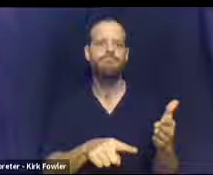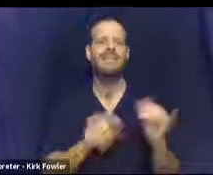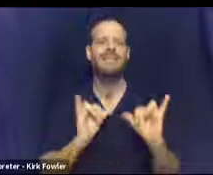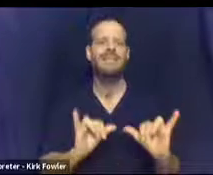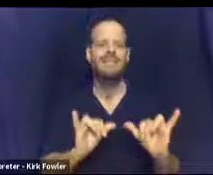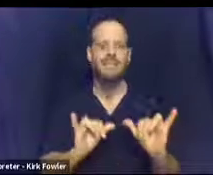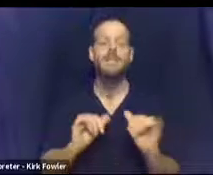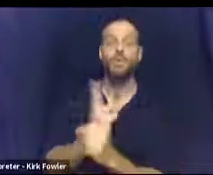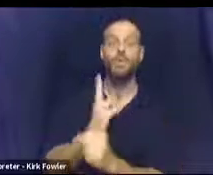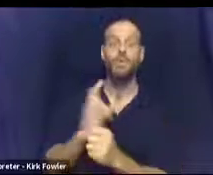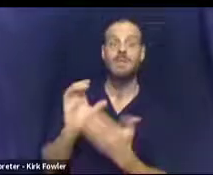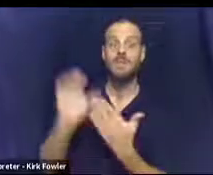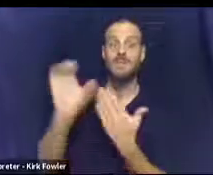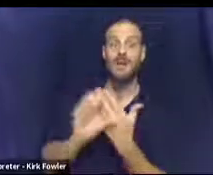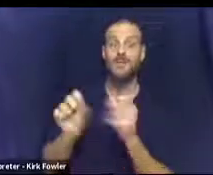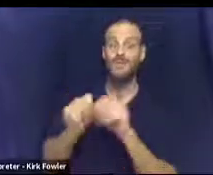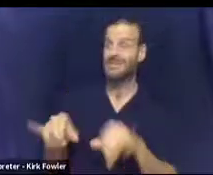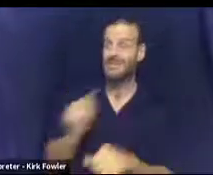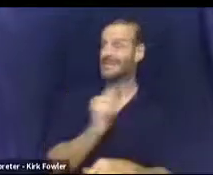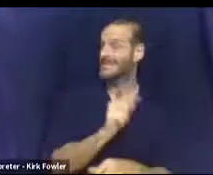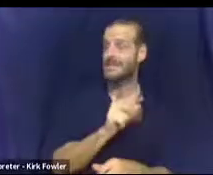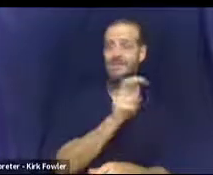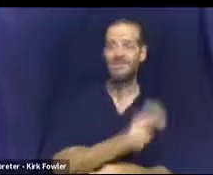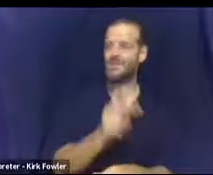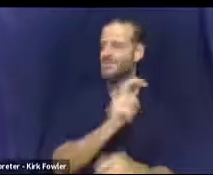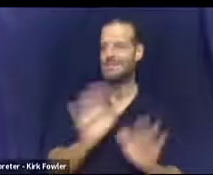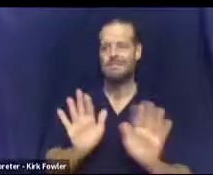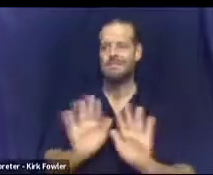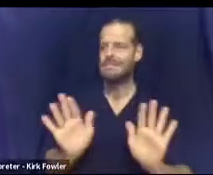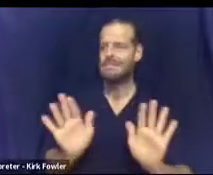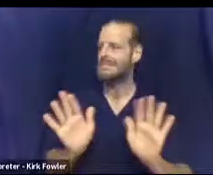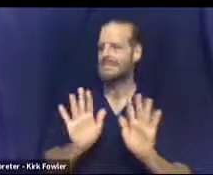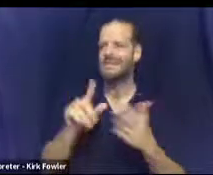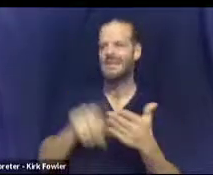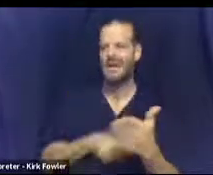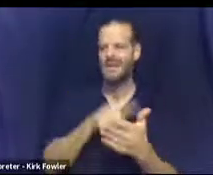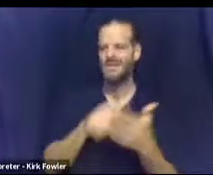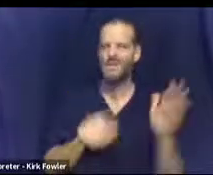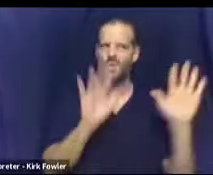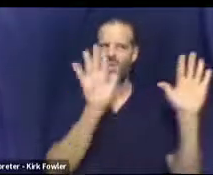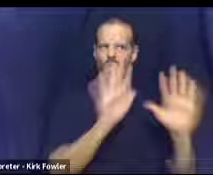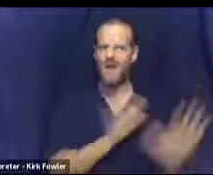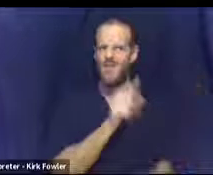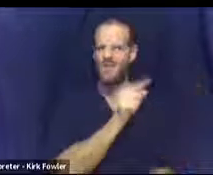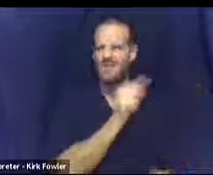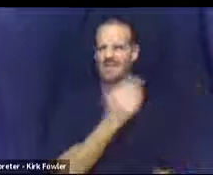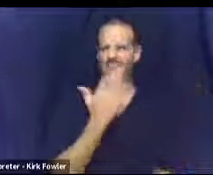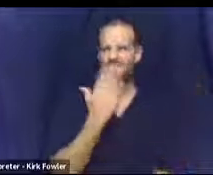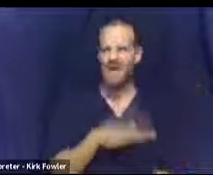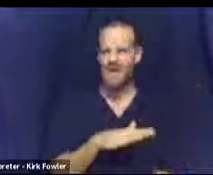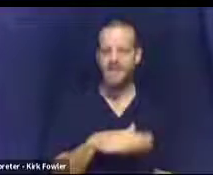that we're not going to be doing what was originally scheduled. And we're going to talk a little bit more about that in a bit.